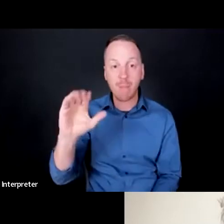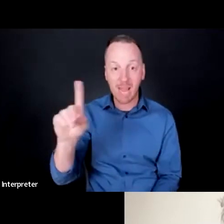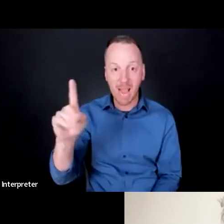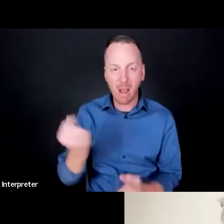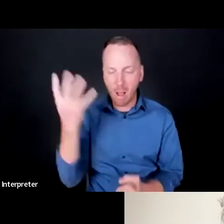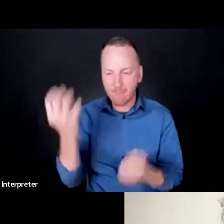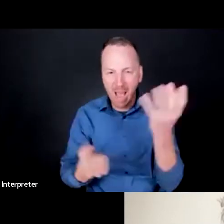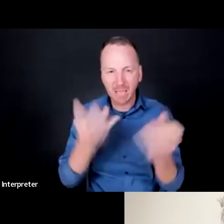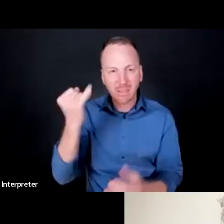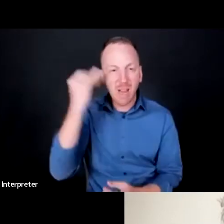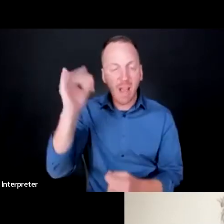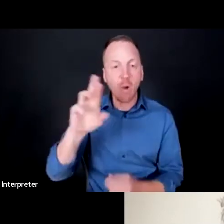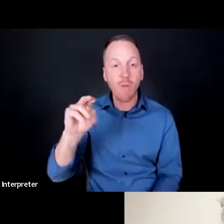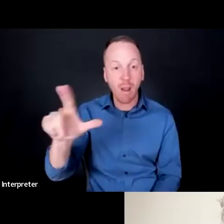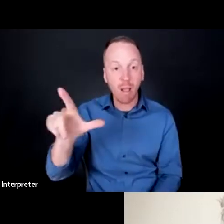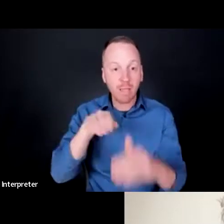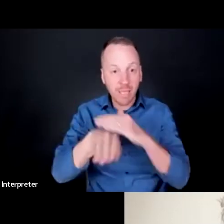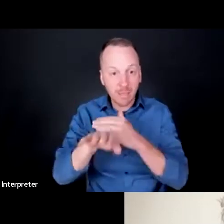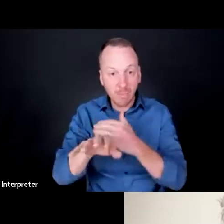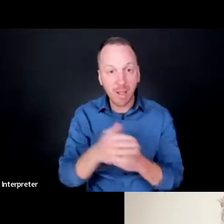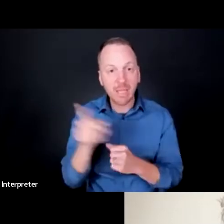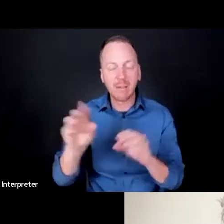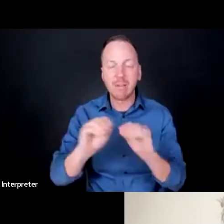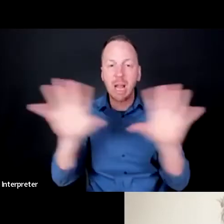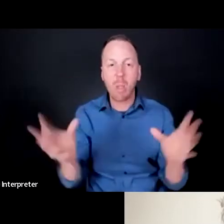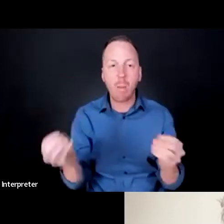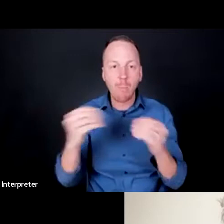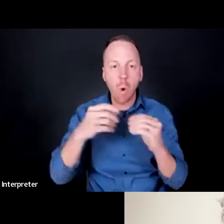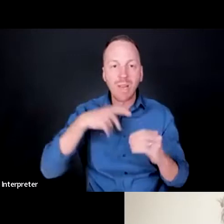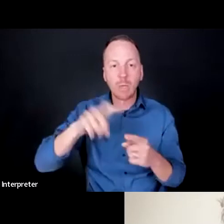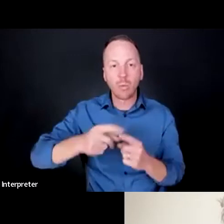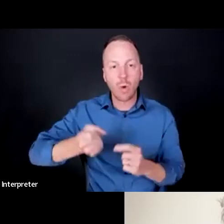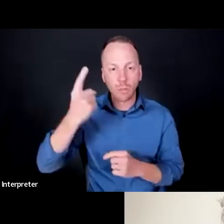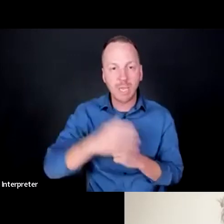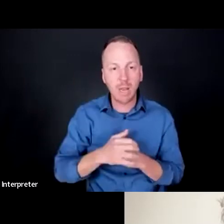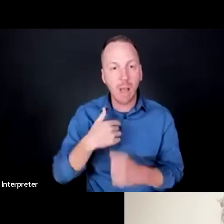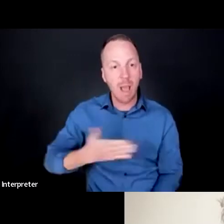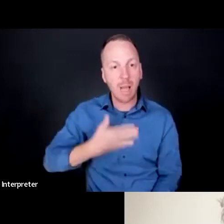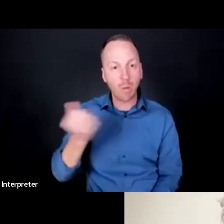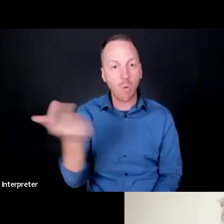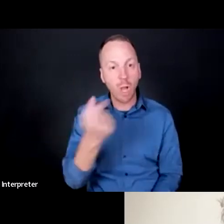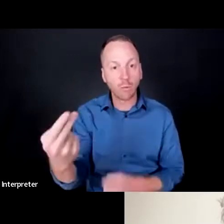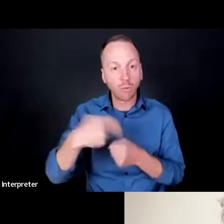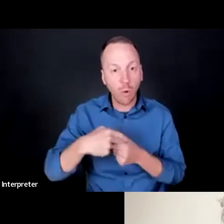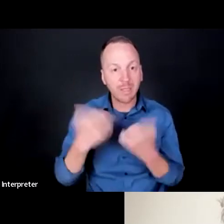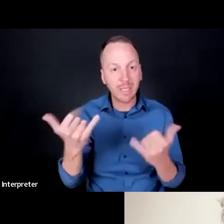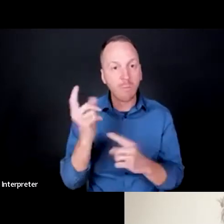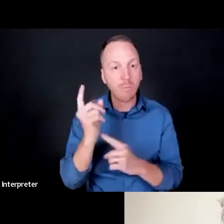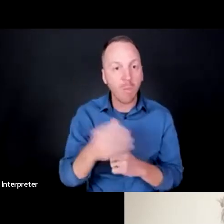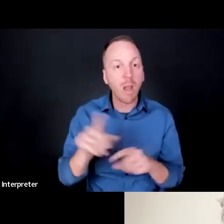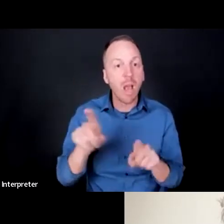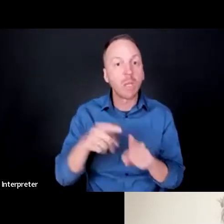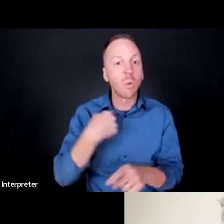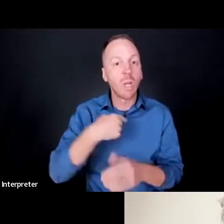the idea of radical accessibility, it's clear the more we need to understand. So I'm glad you can all join us at this moment as